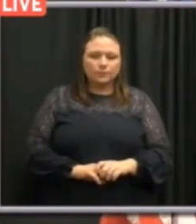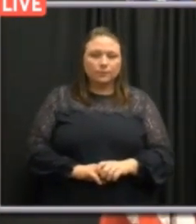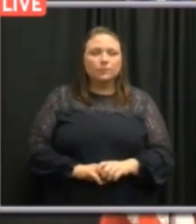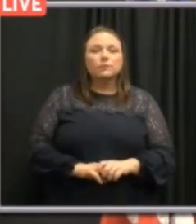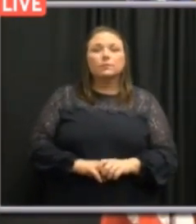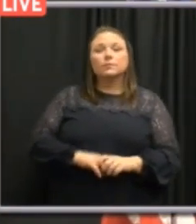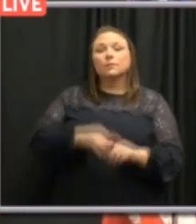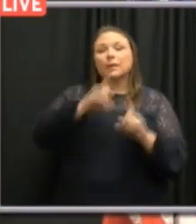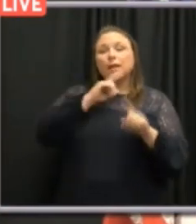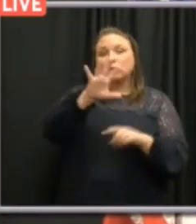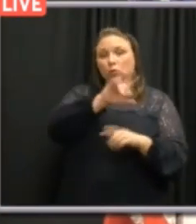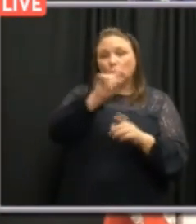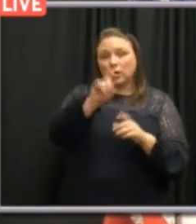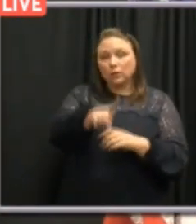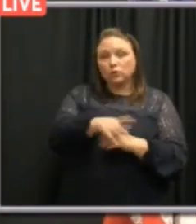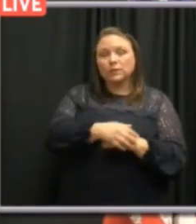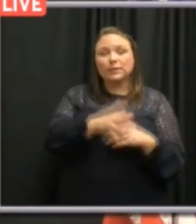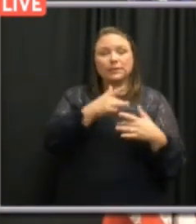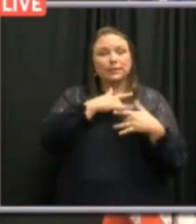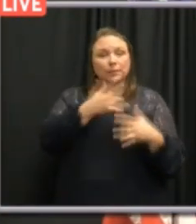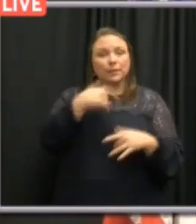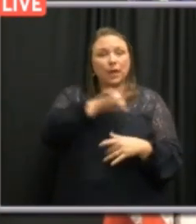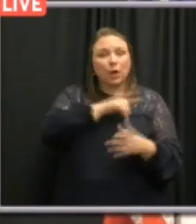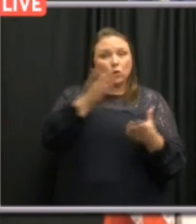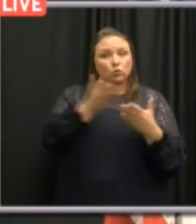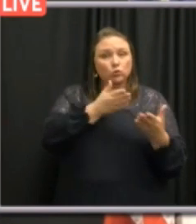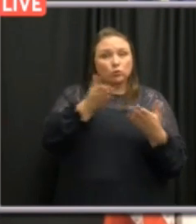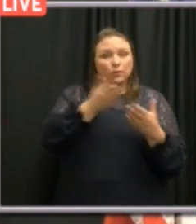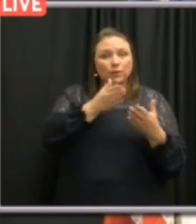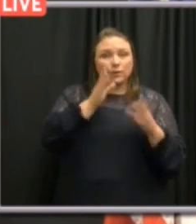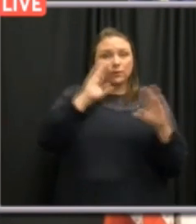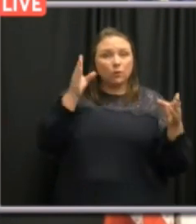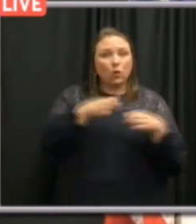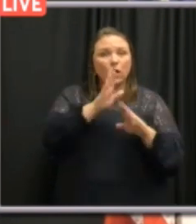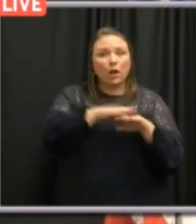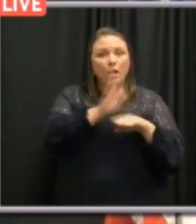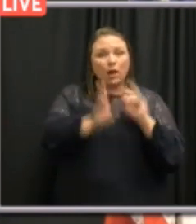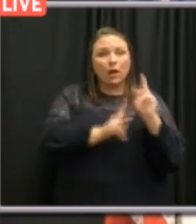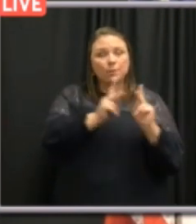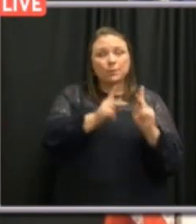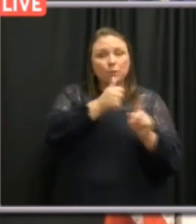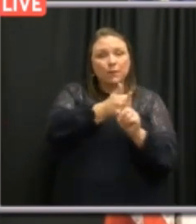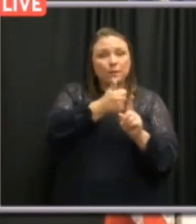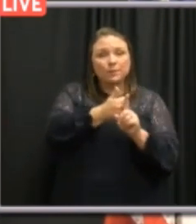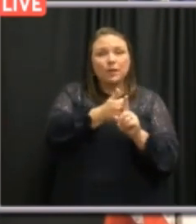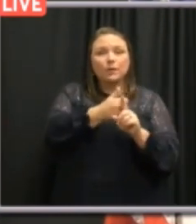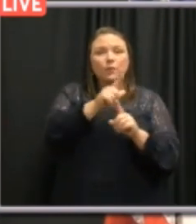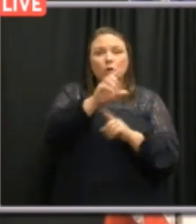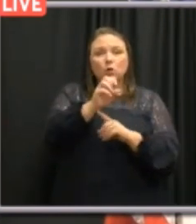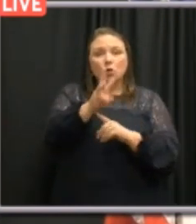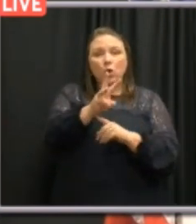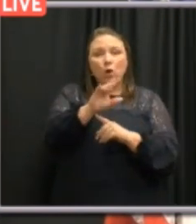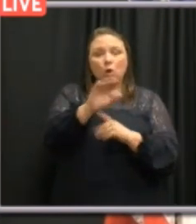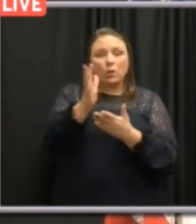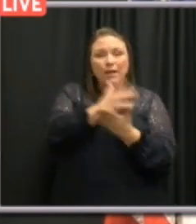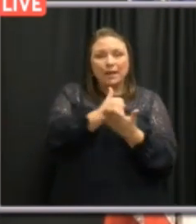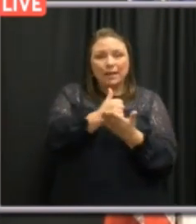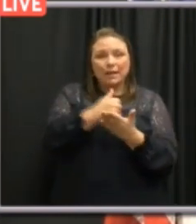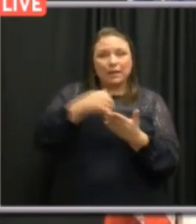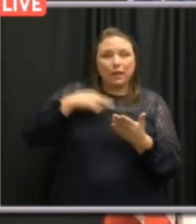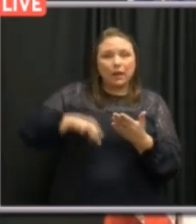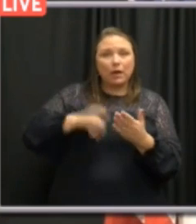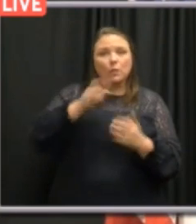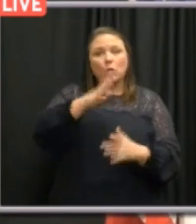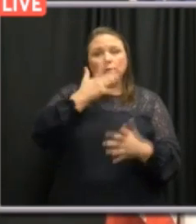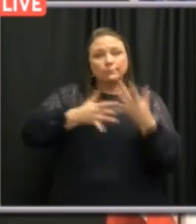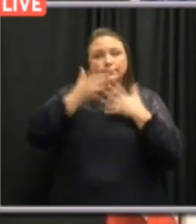To answer your question, generally speaking, our services are relegated to those persons who are low income and or struggling to make ends meet.